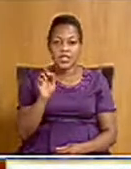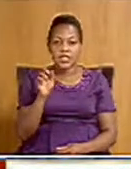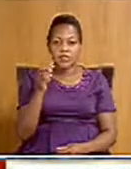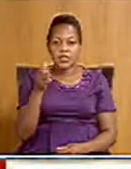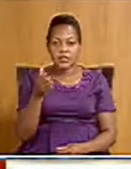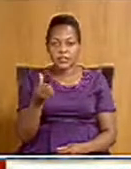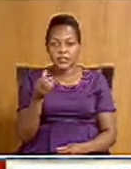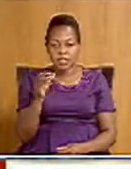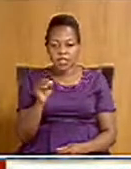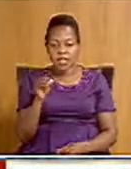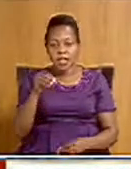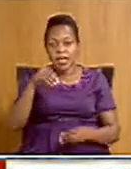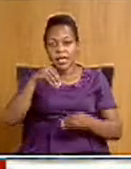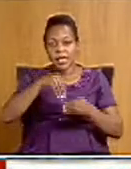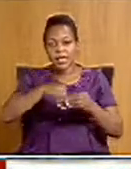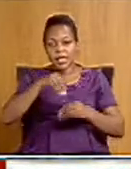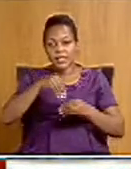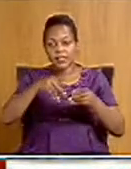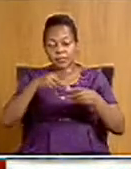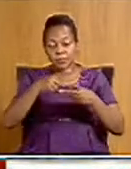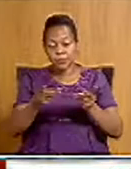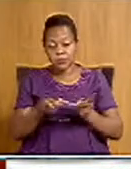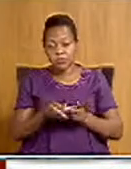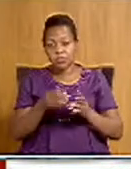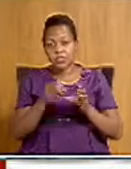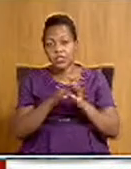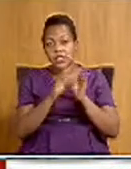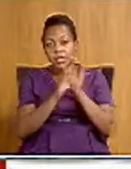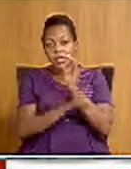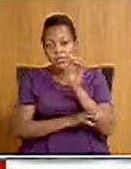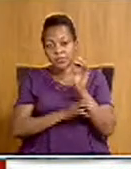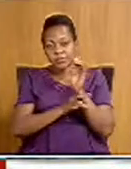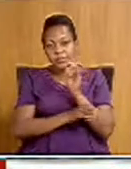96,860 elective positions in the whole country.